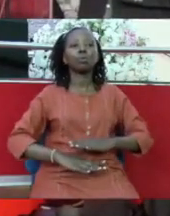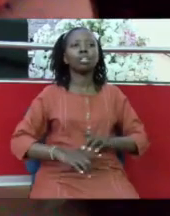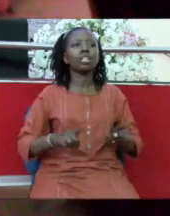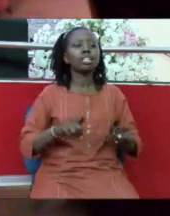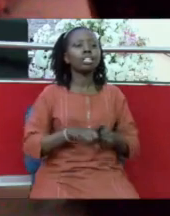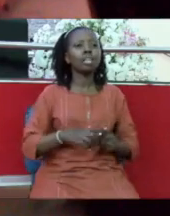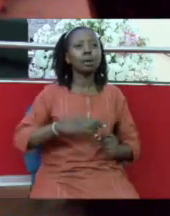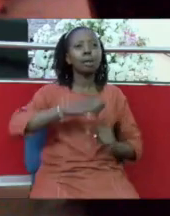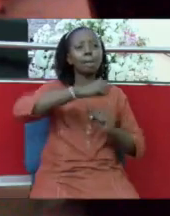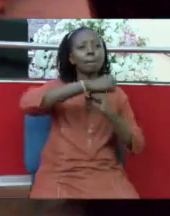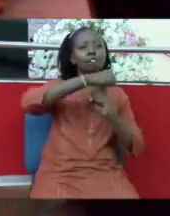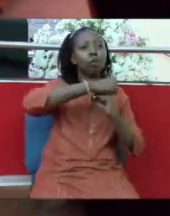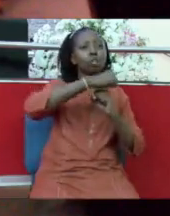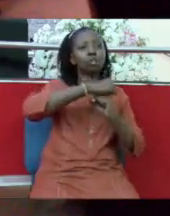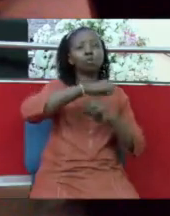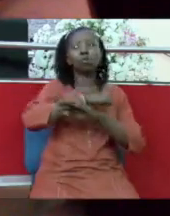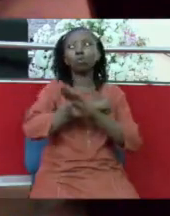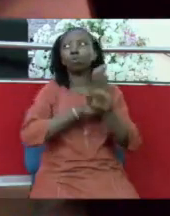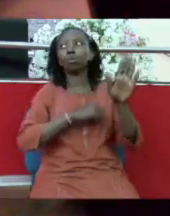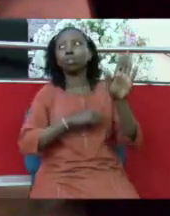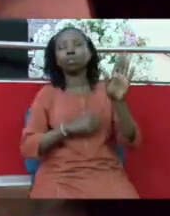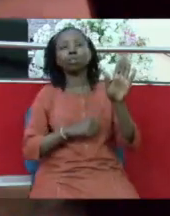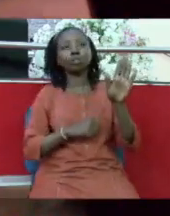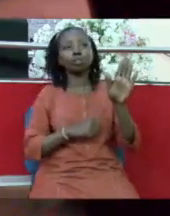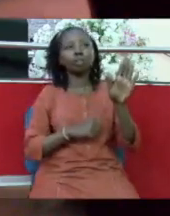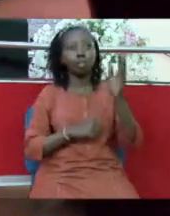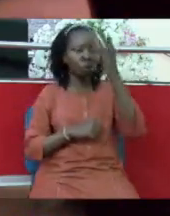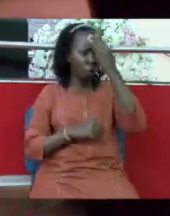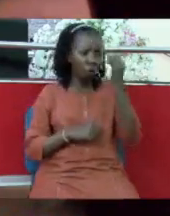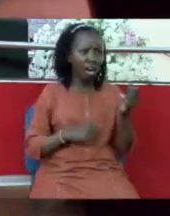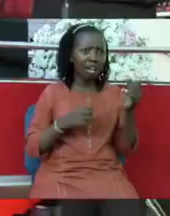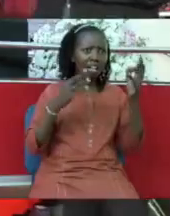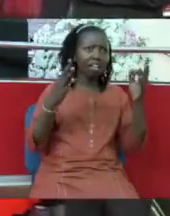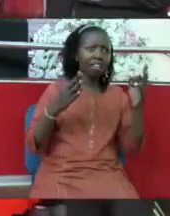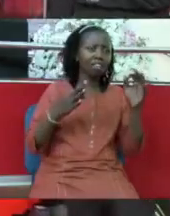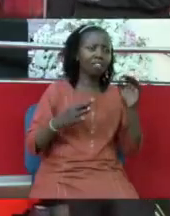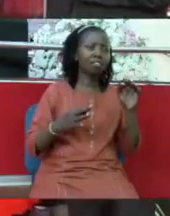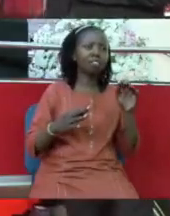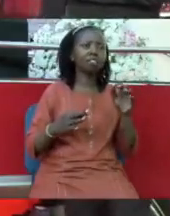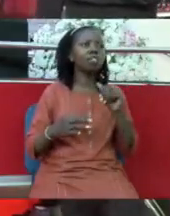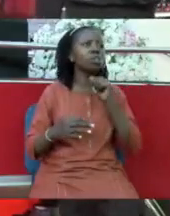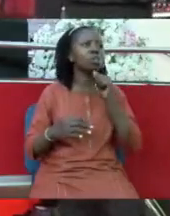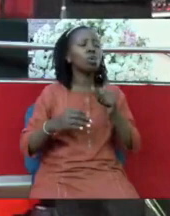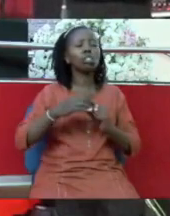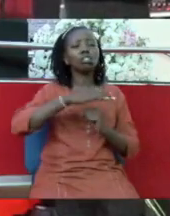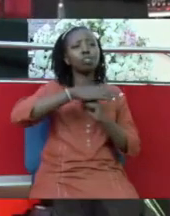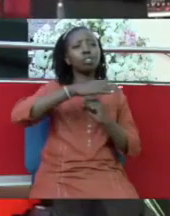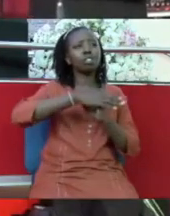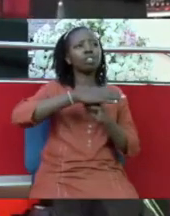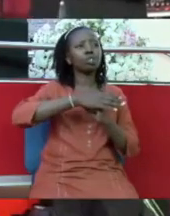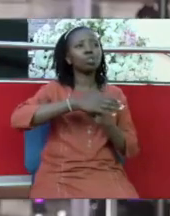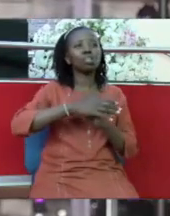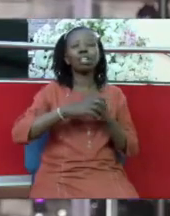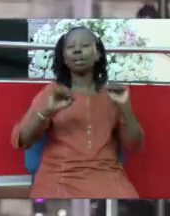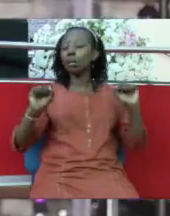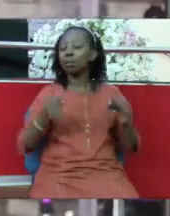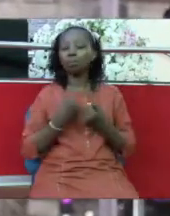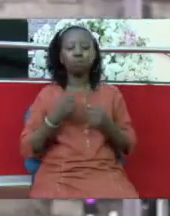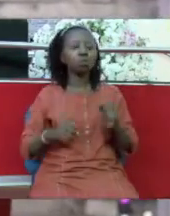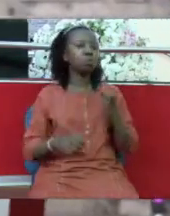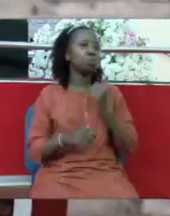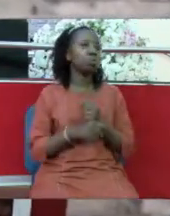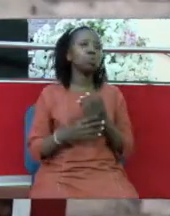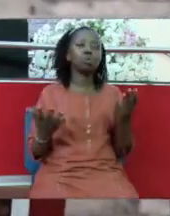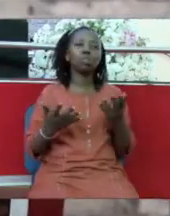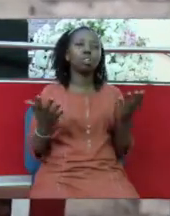Huwa inakuleta inakupa msimamo. Because without stability, kwa sababu bila msimamo thabiti, you can't do anything. Hauwezi kufanya. That's the first